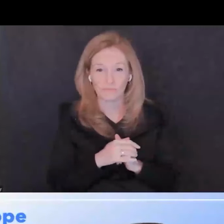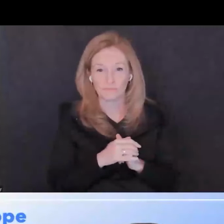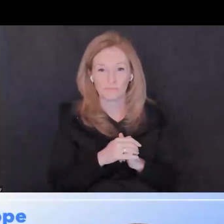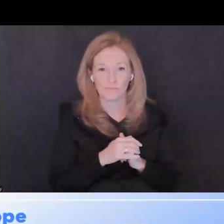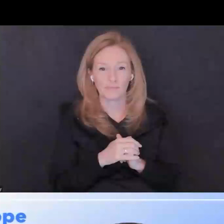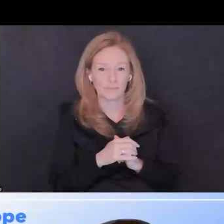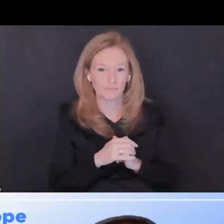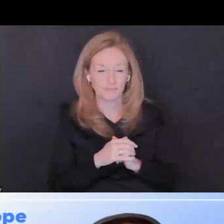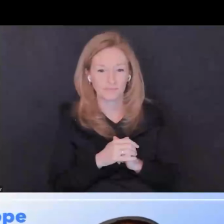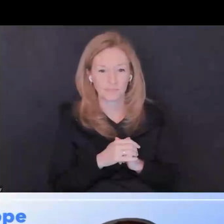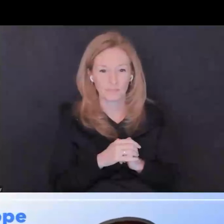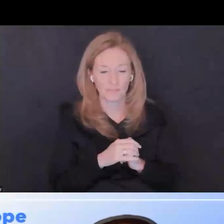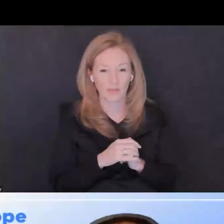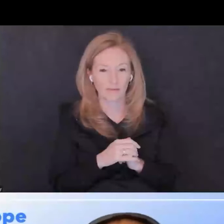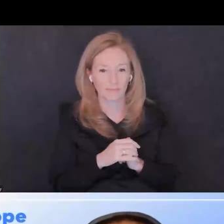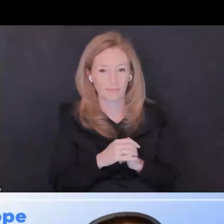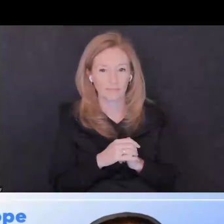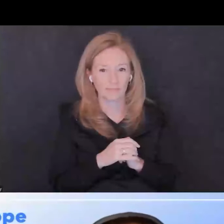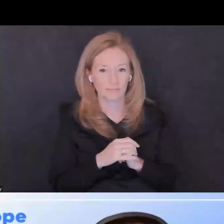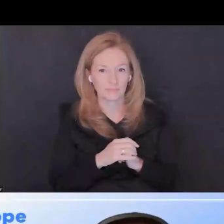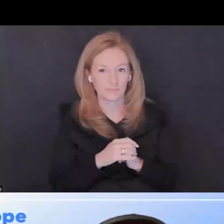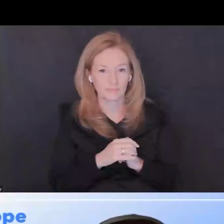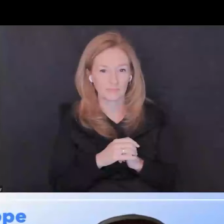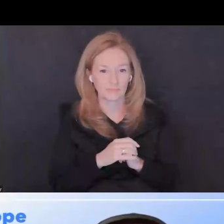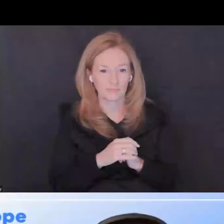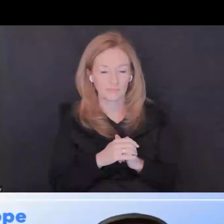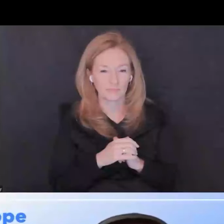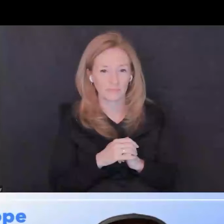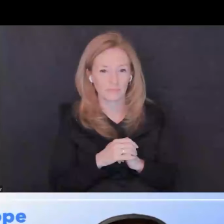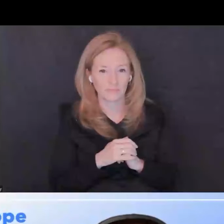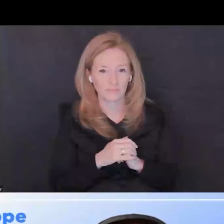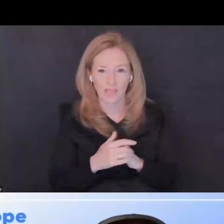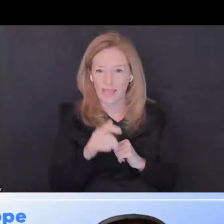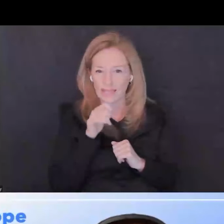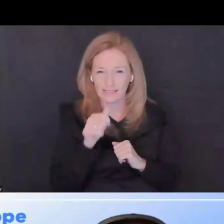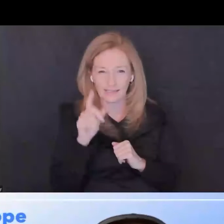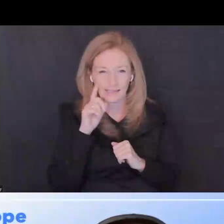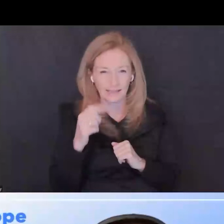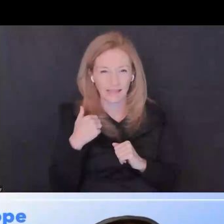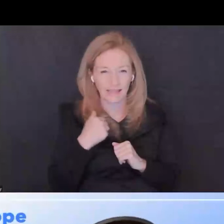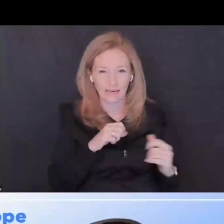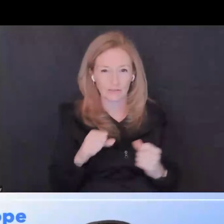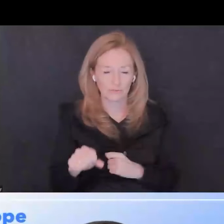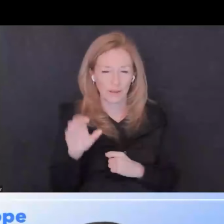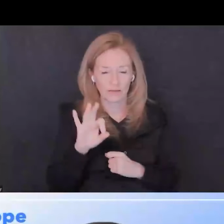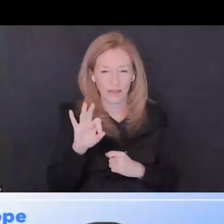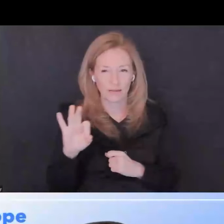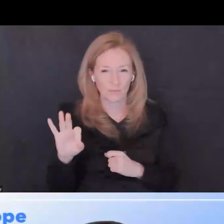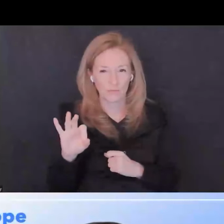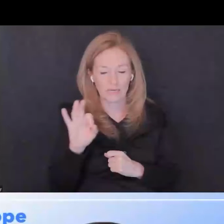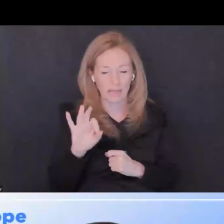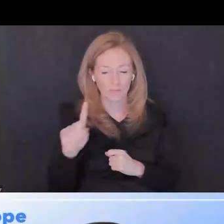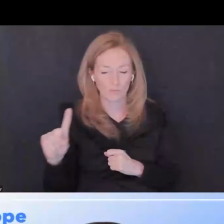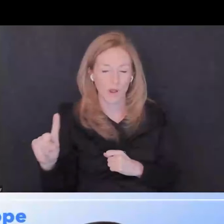Okay, let's see. Megan's giving me a tip. I do not think they had a strong 911 system yet. Thank you. Helpful. And you